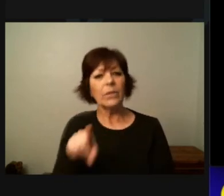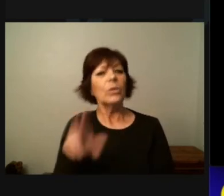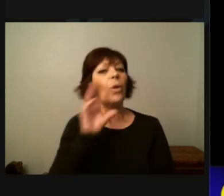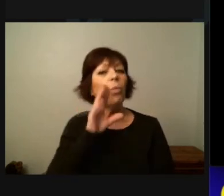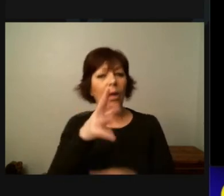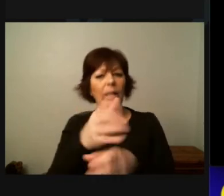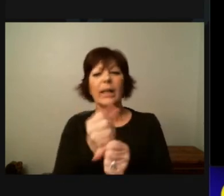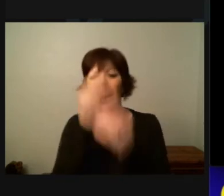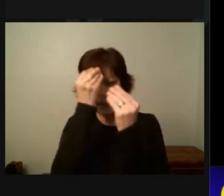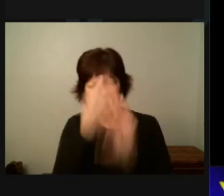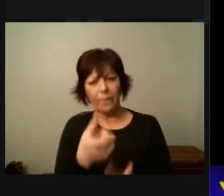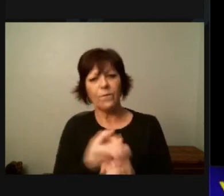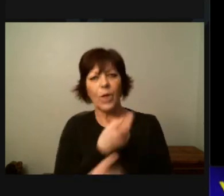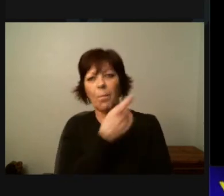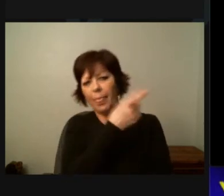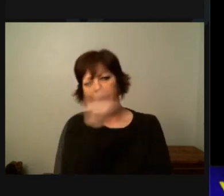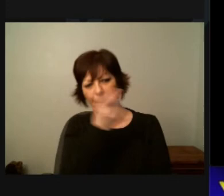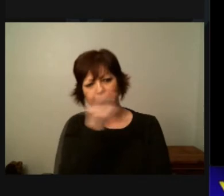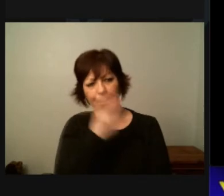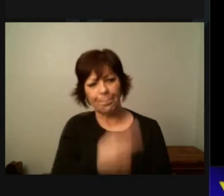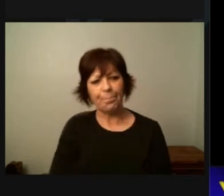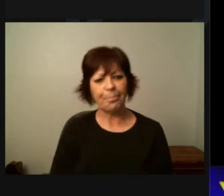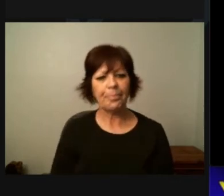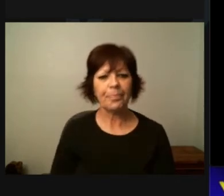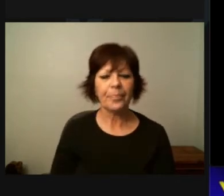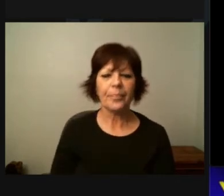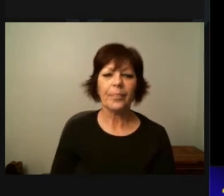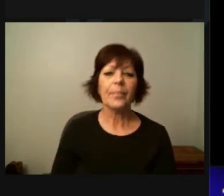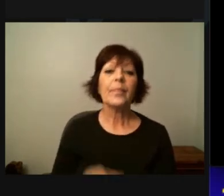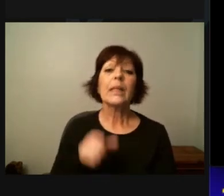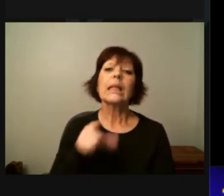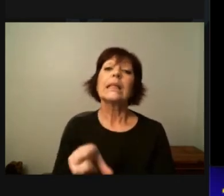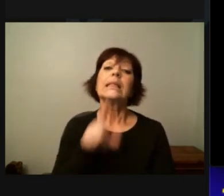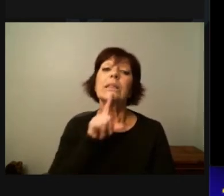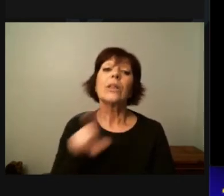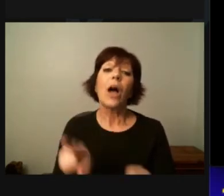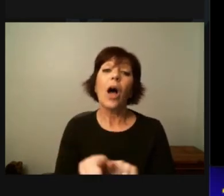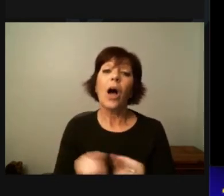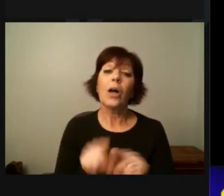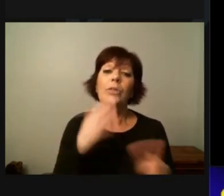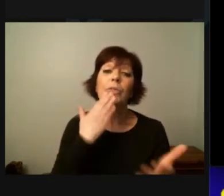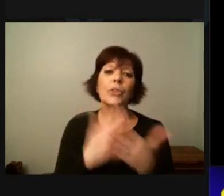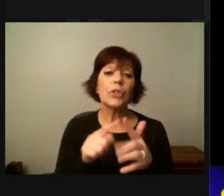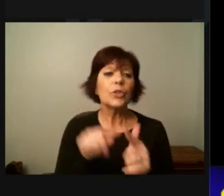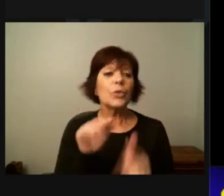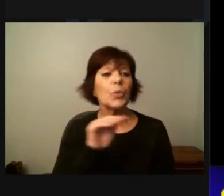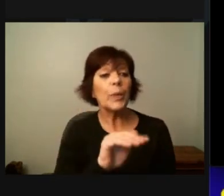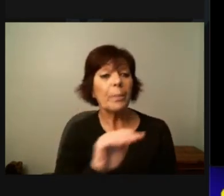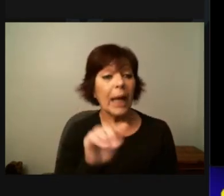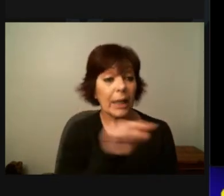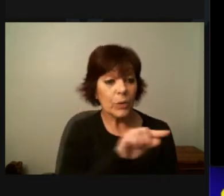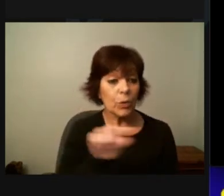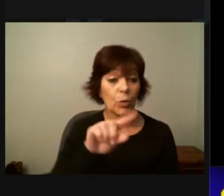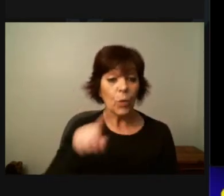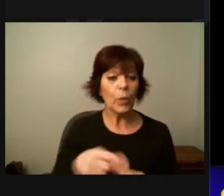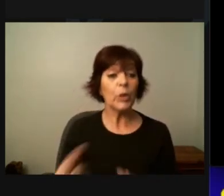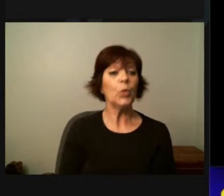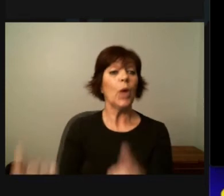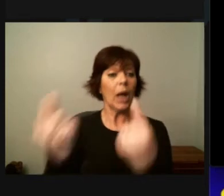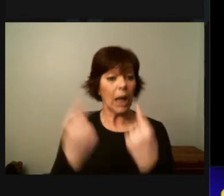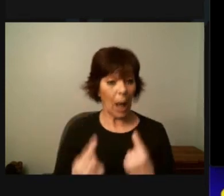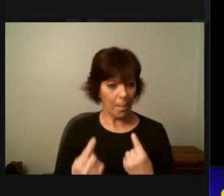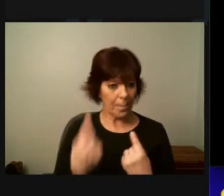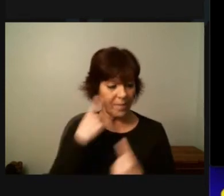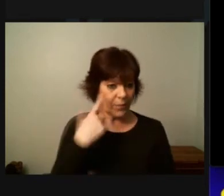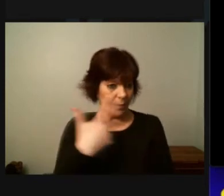that information from those sources. This is also a good slide to remind you that when you come for your vaccine